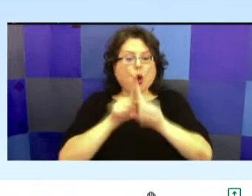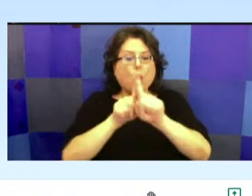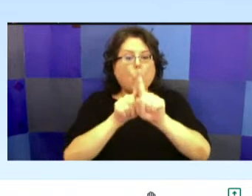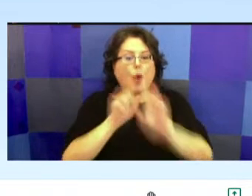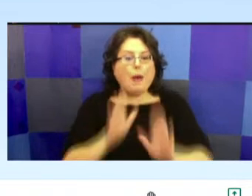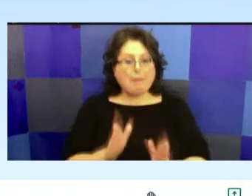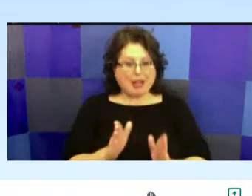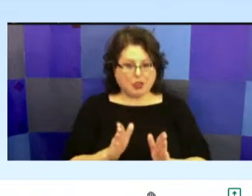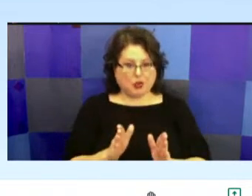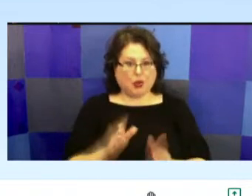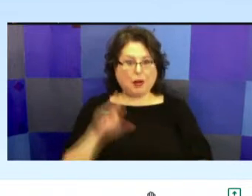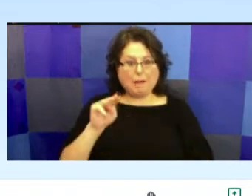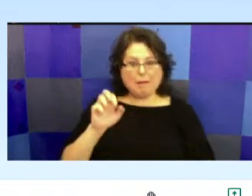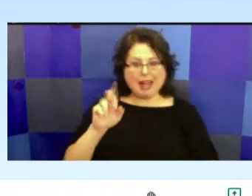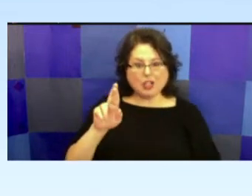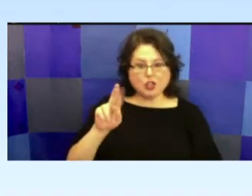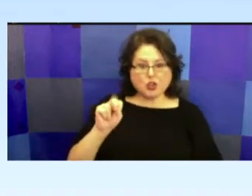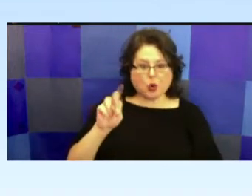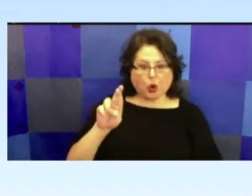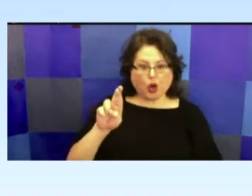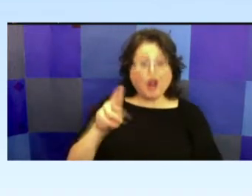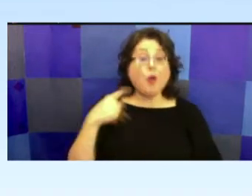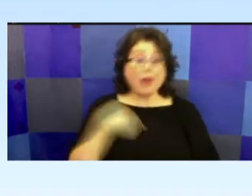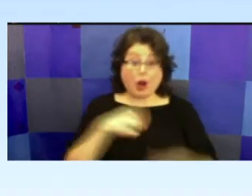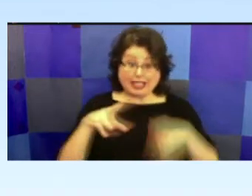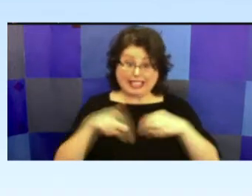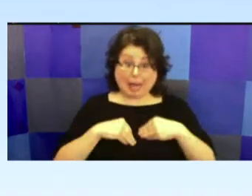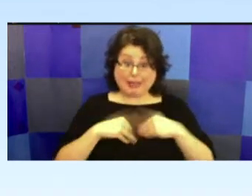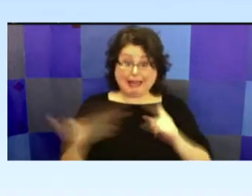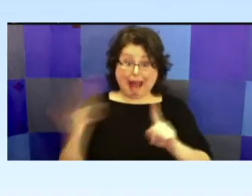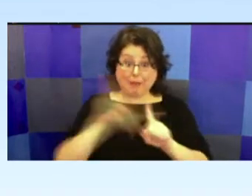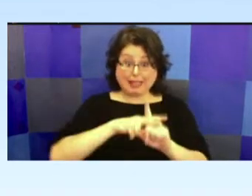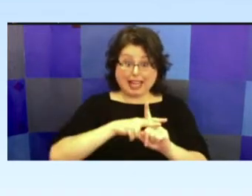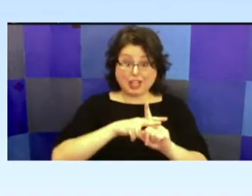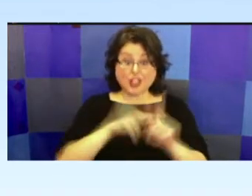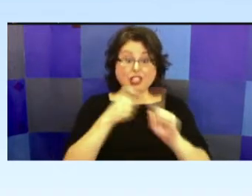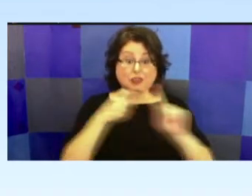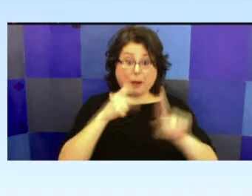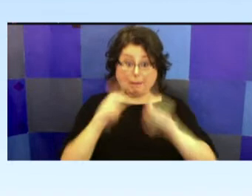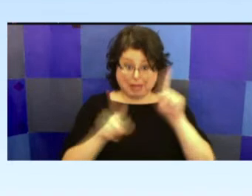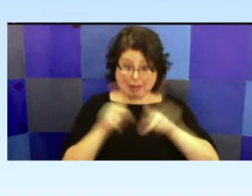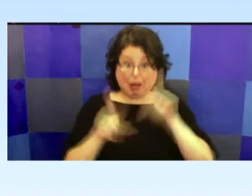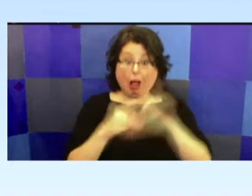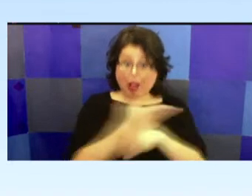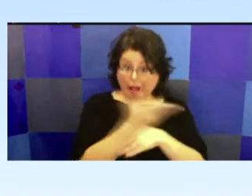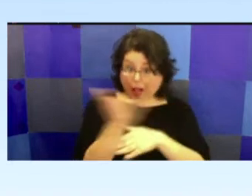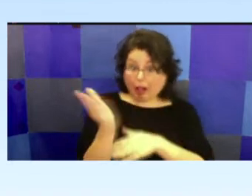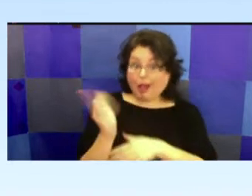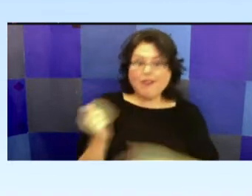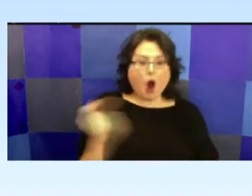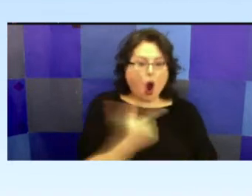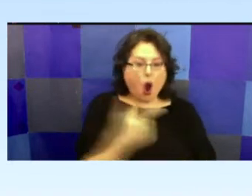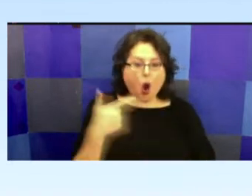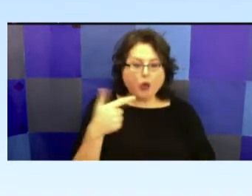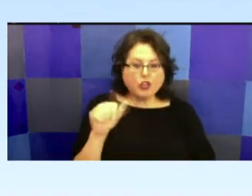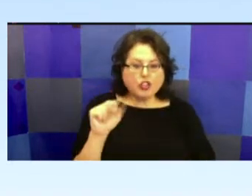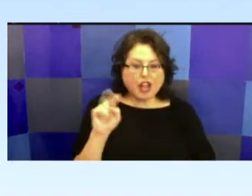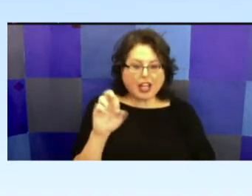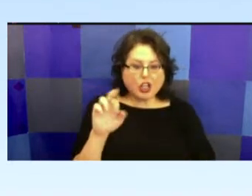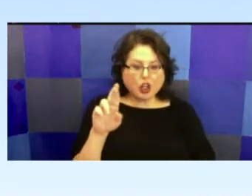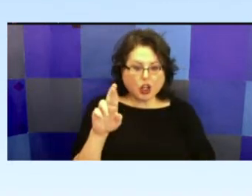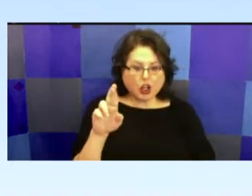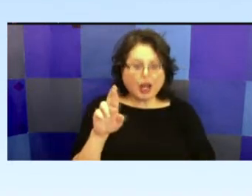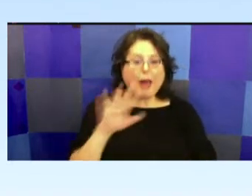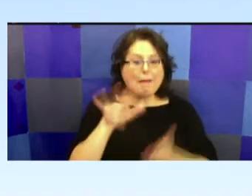are accepting applications on an ongoing basis from individuals of all genders who are mid to